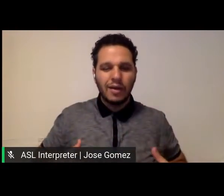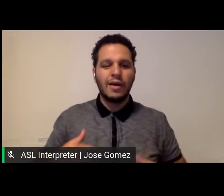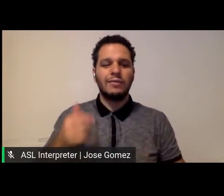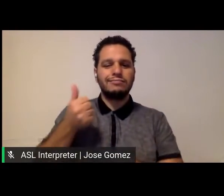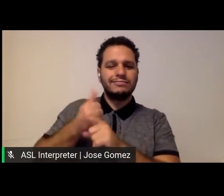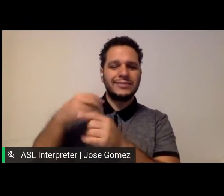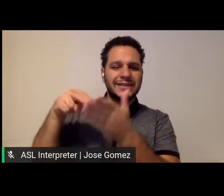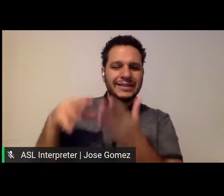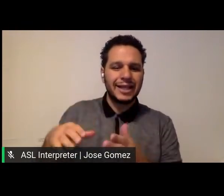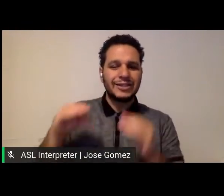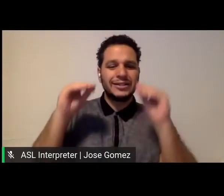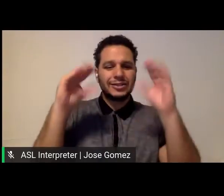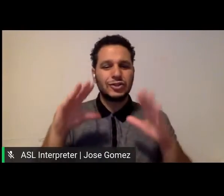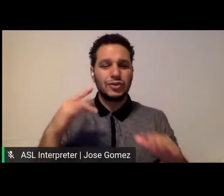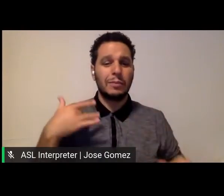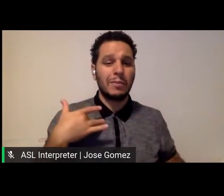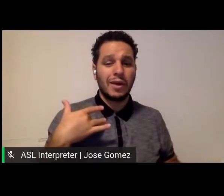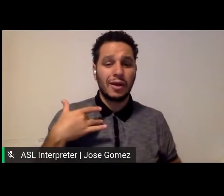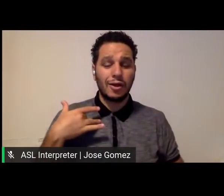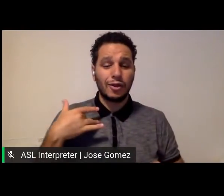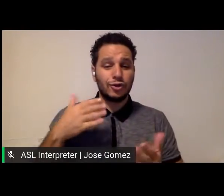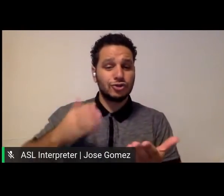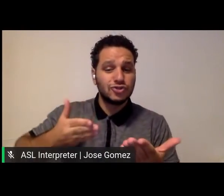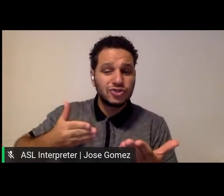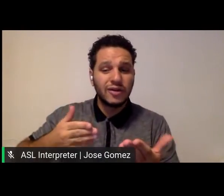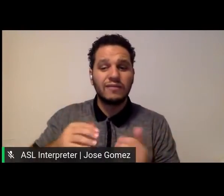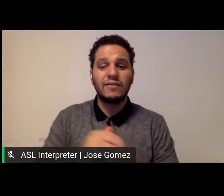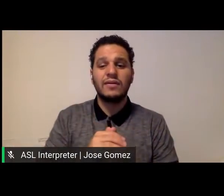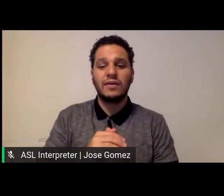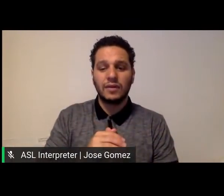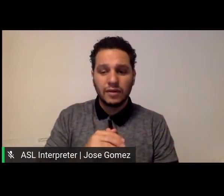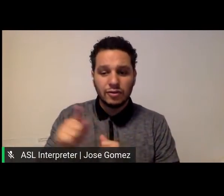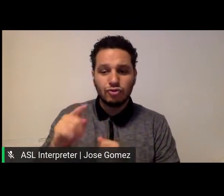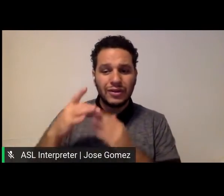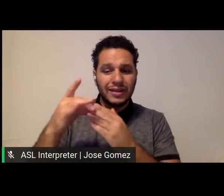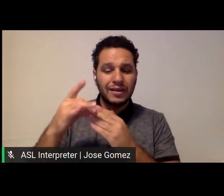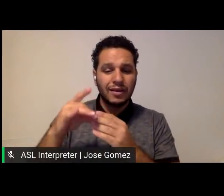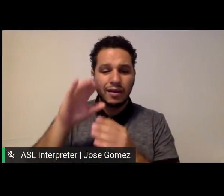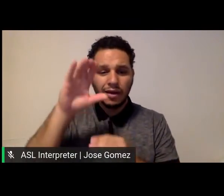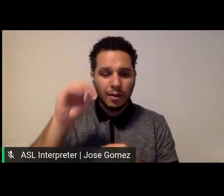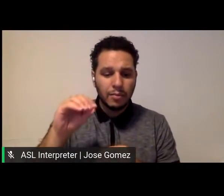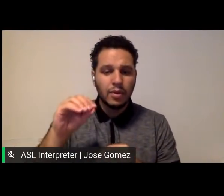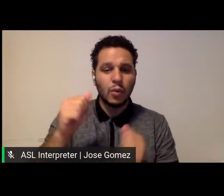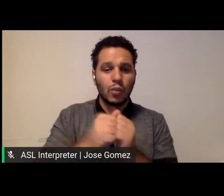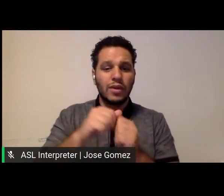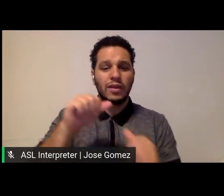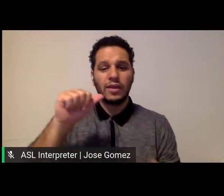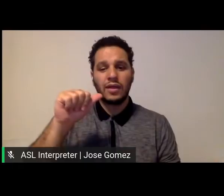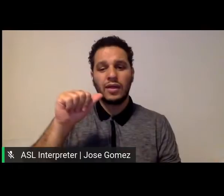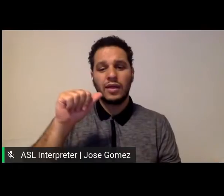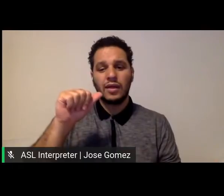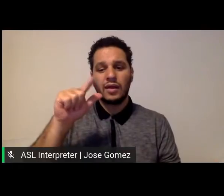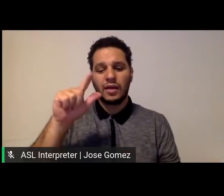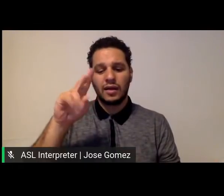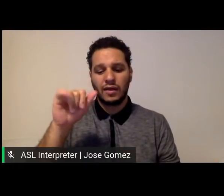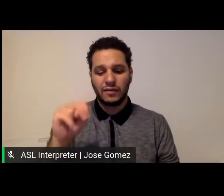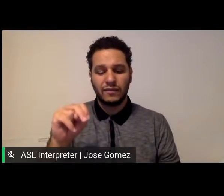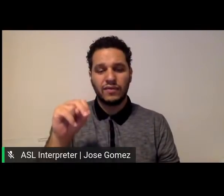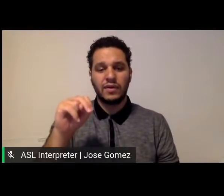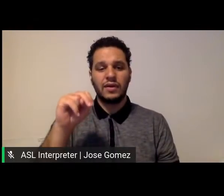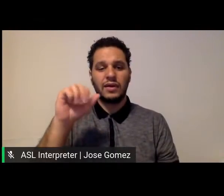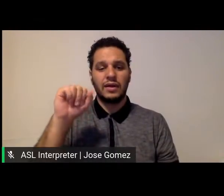dancer, teacher, model, and chef. Akua has performed as a leading company member with Alvin Ailey American Dance Theater, Dance Theater of